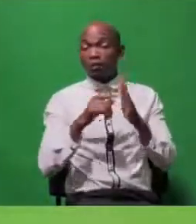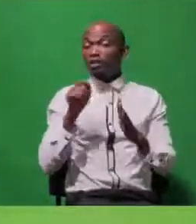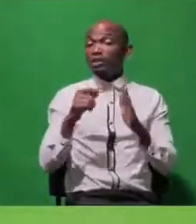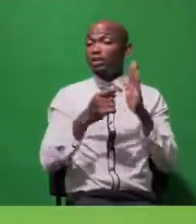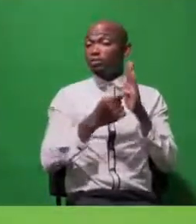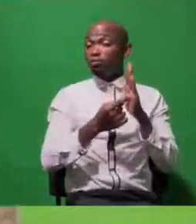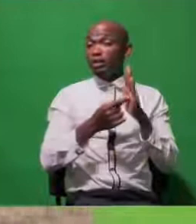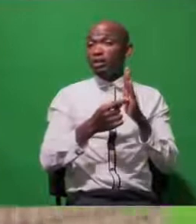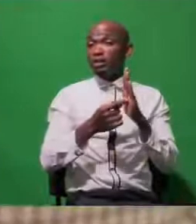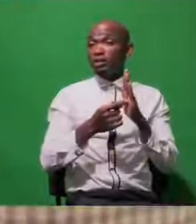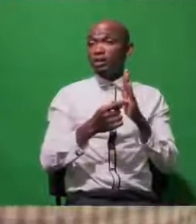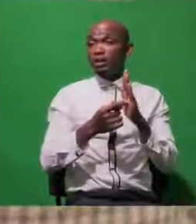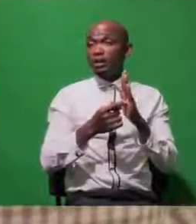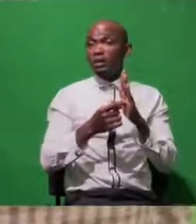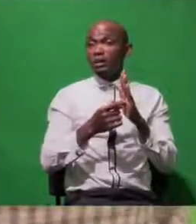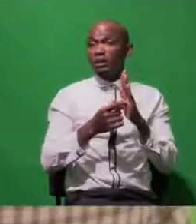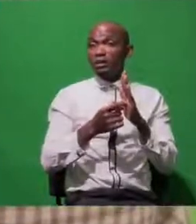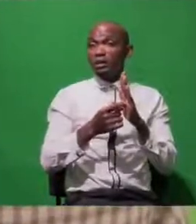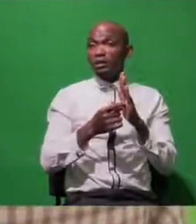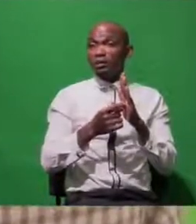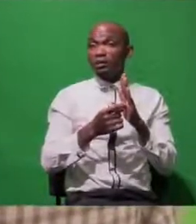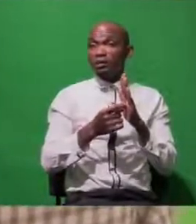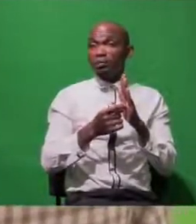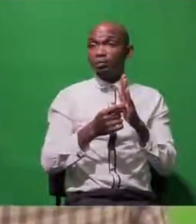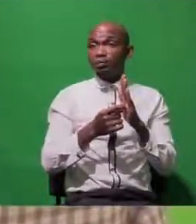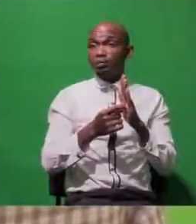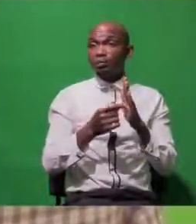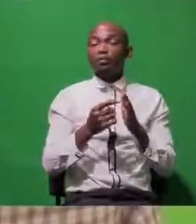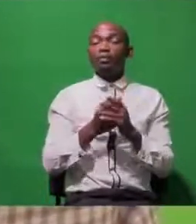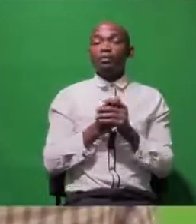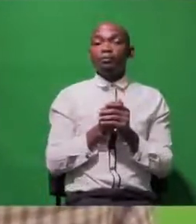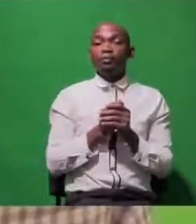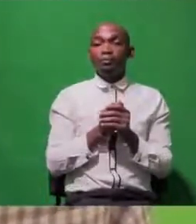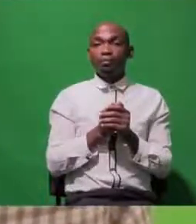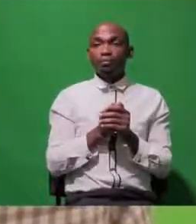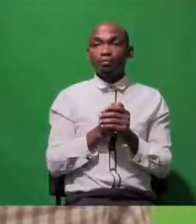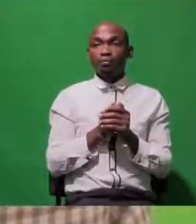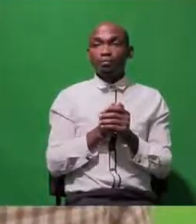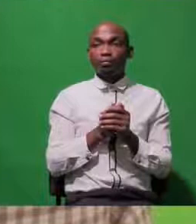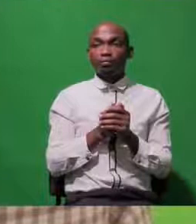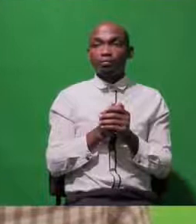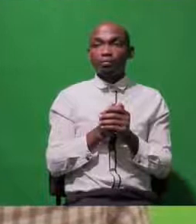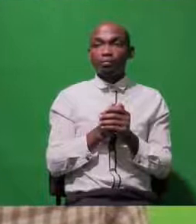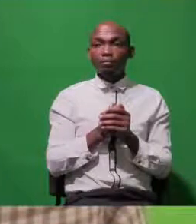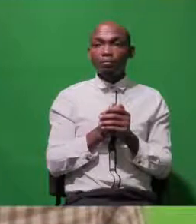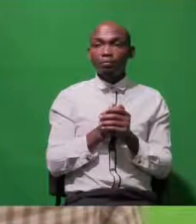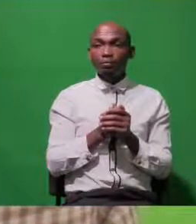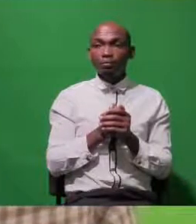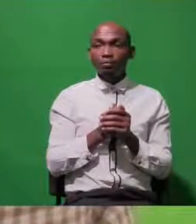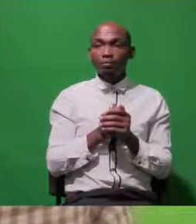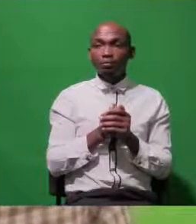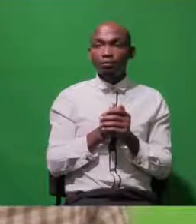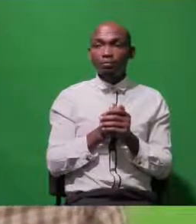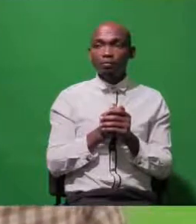X, so we can have the distance from B to X as well as from X to B